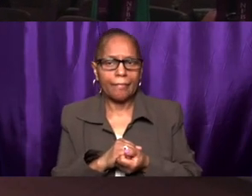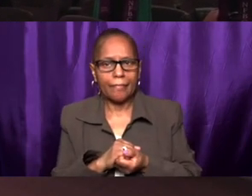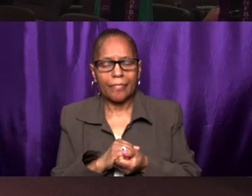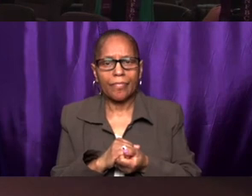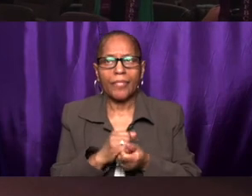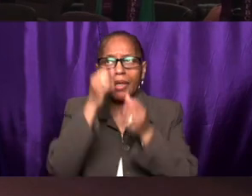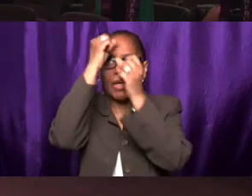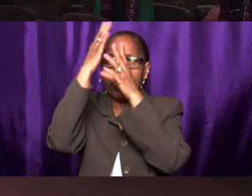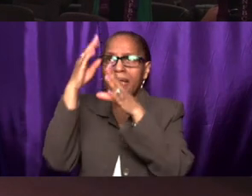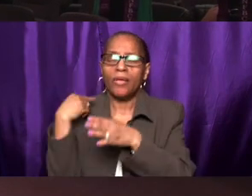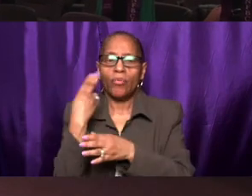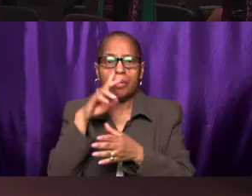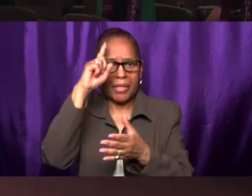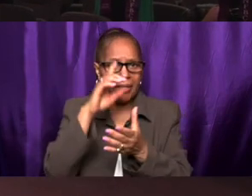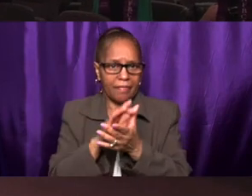Daddy, we believe it.